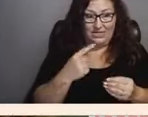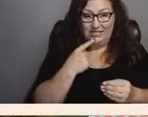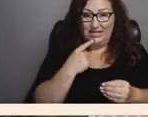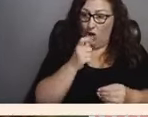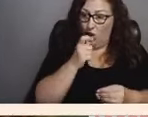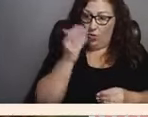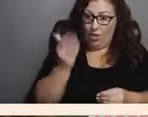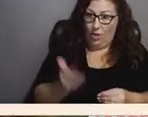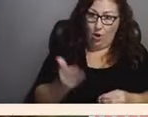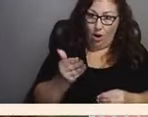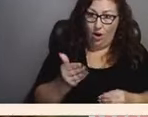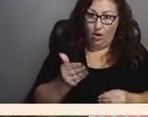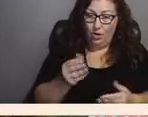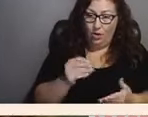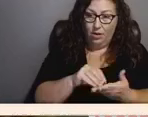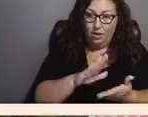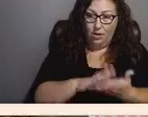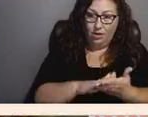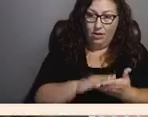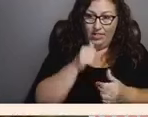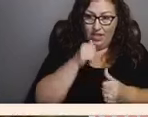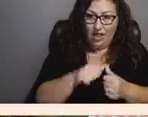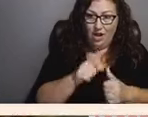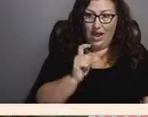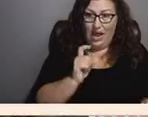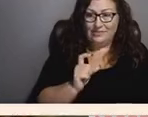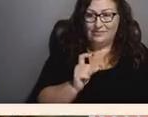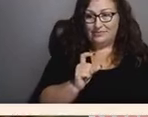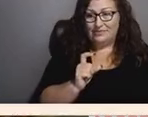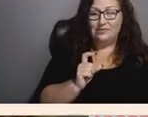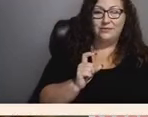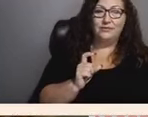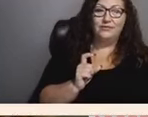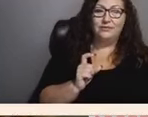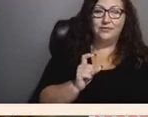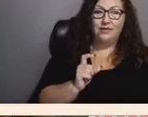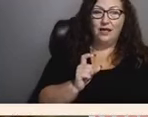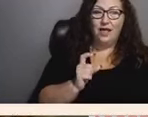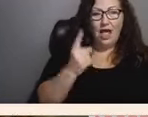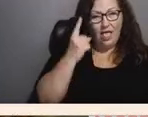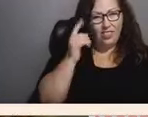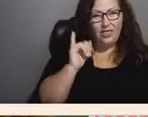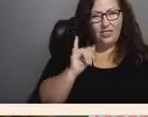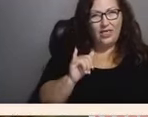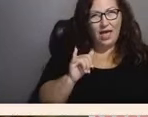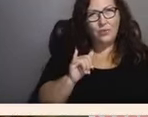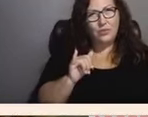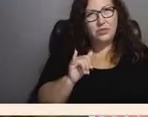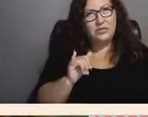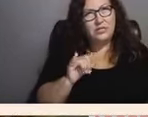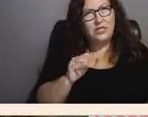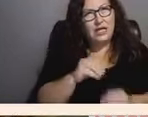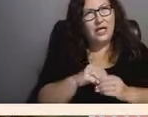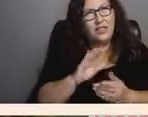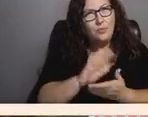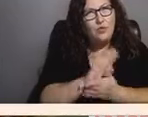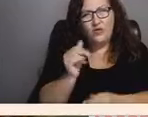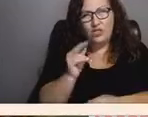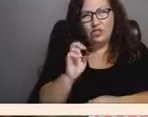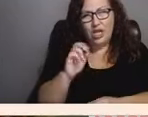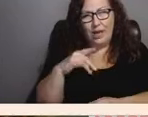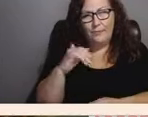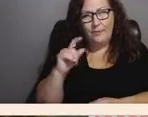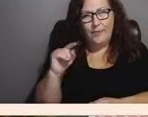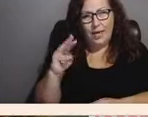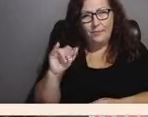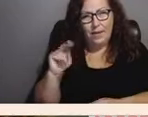were was the letter X. I think it was a scene in the movie Jane Pittman. If you get an opportunity to watch that